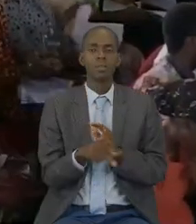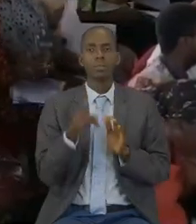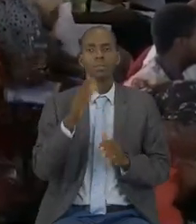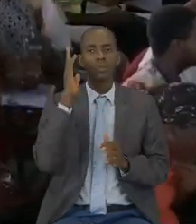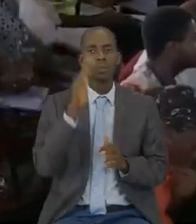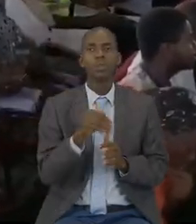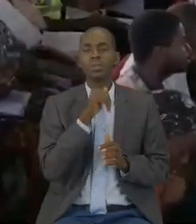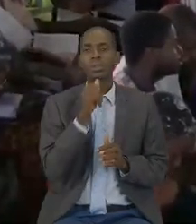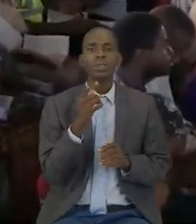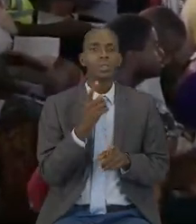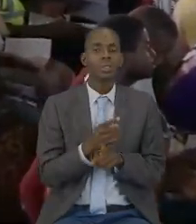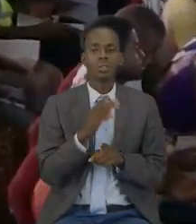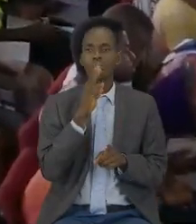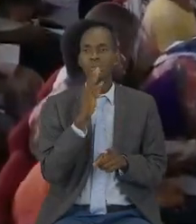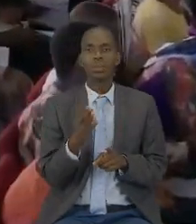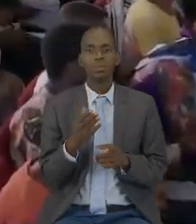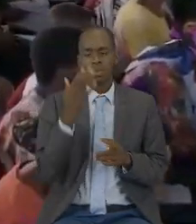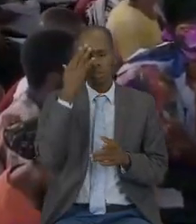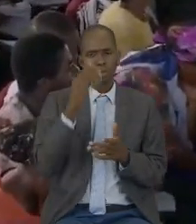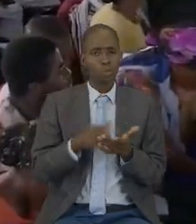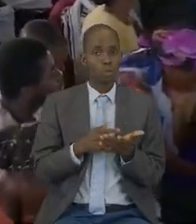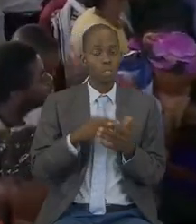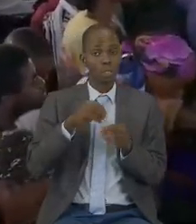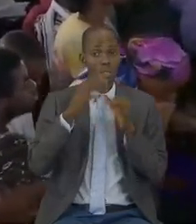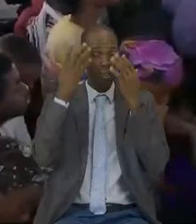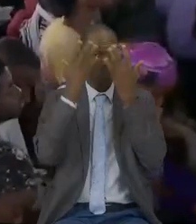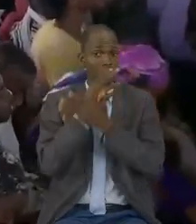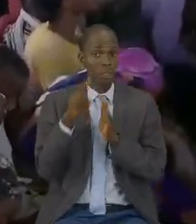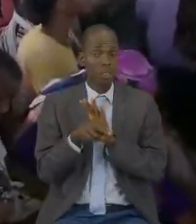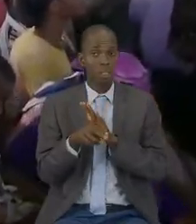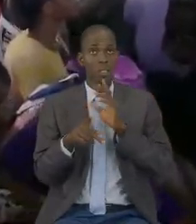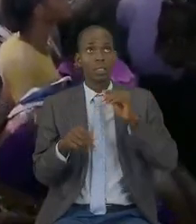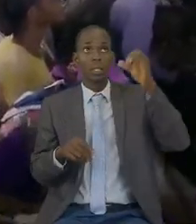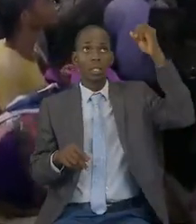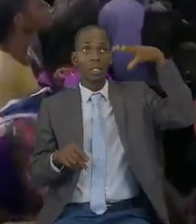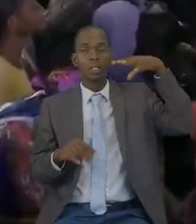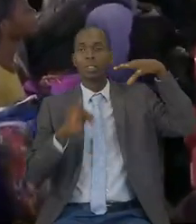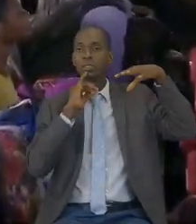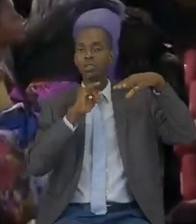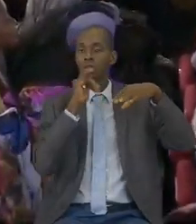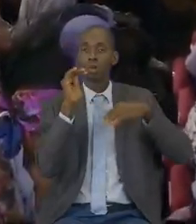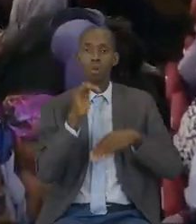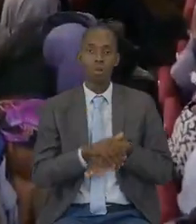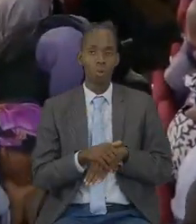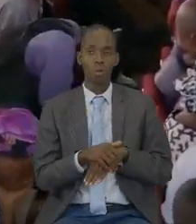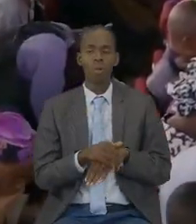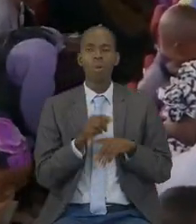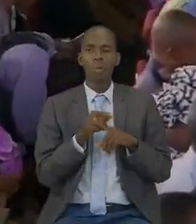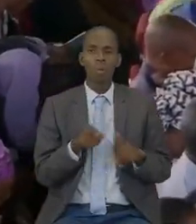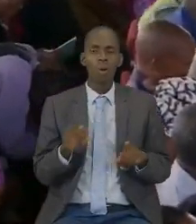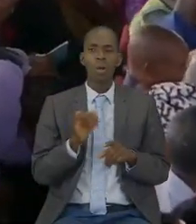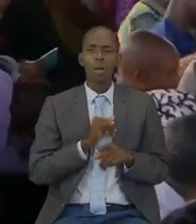just carrying on. You know, sometimes in darkness, the light is not on. Well, I'm looking